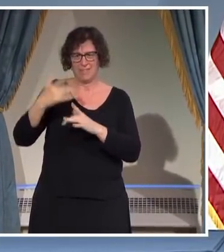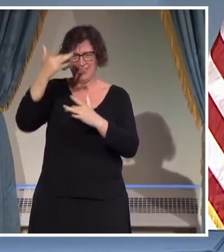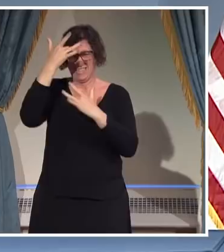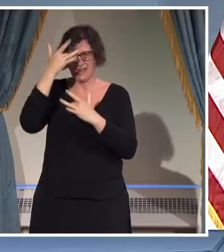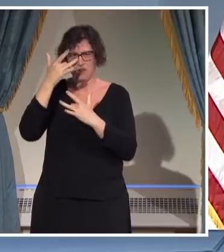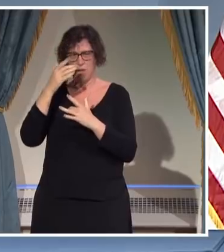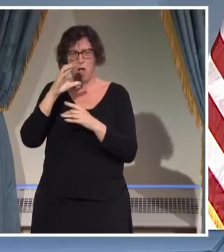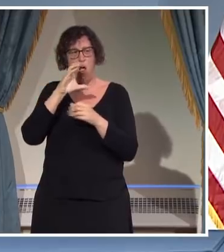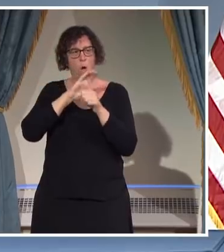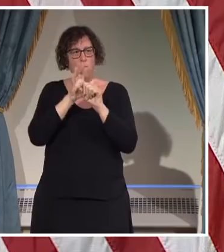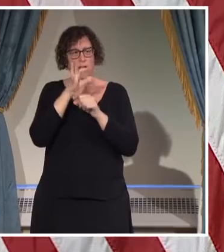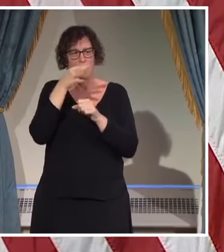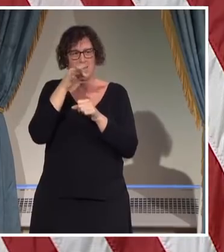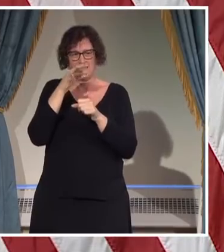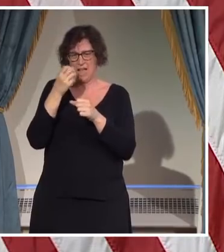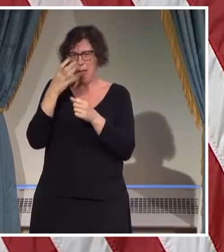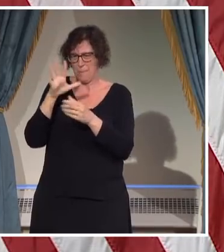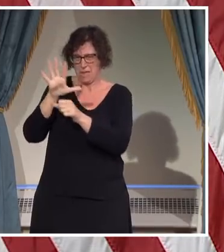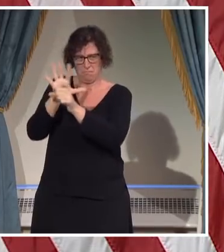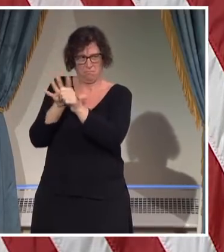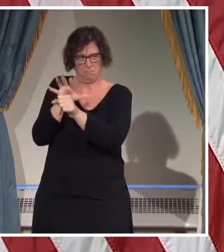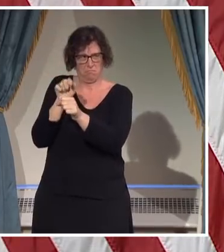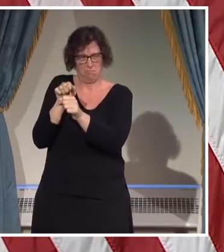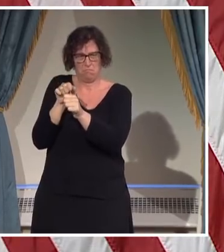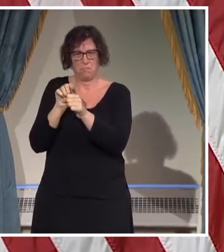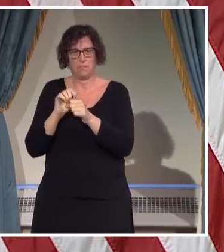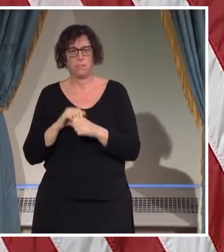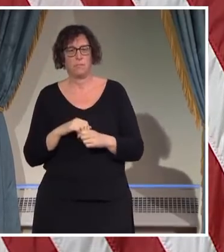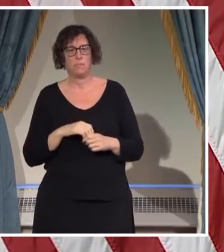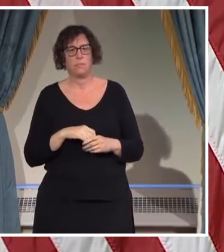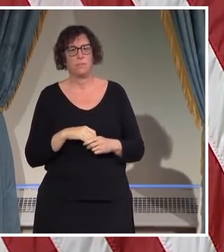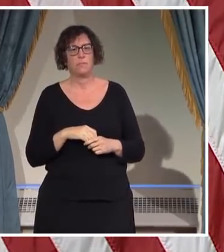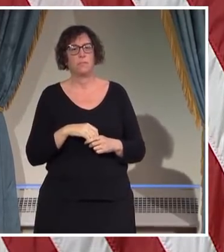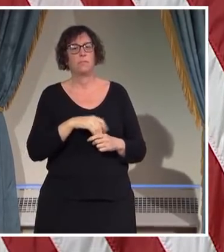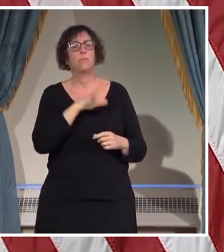again, Dr. Katz or Dr. Barbeau jump in.